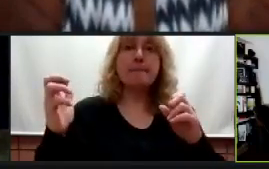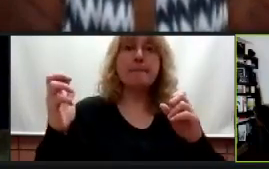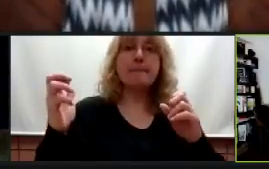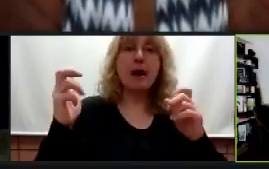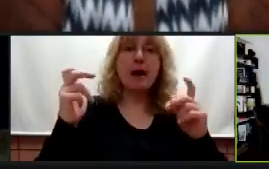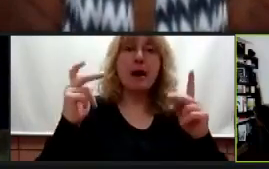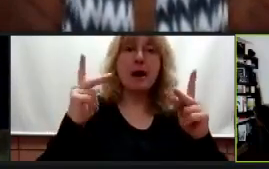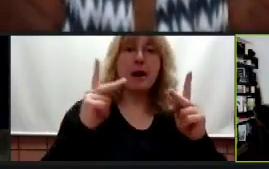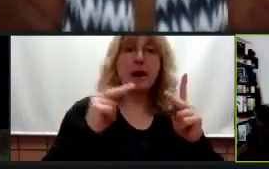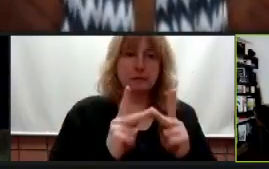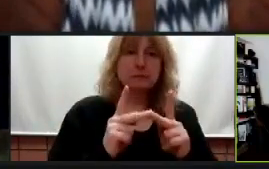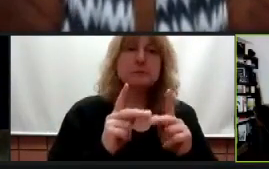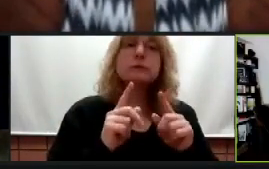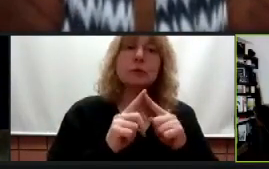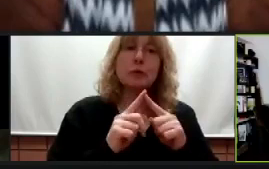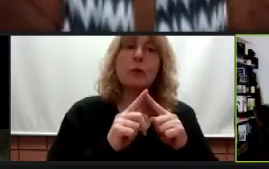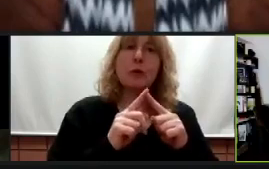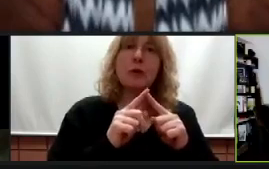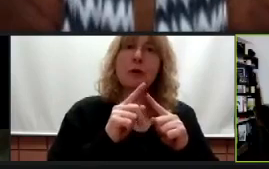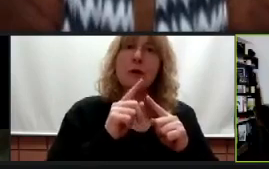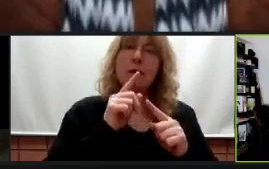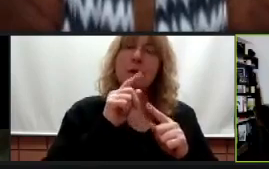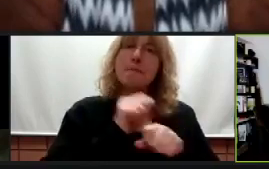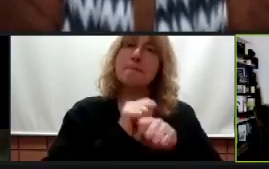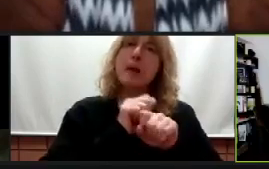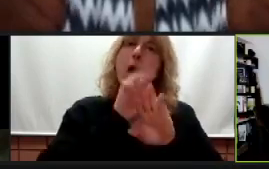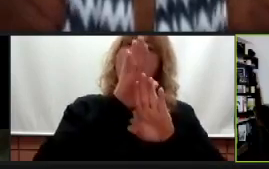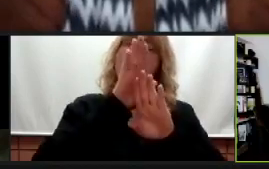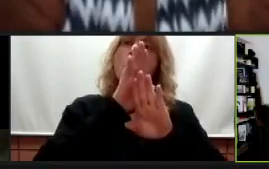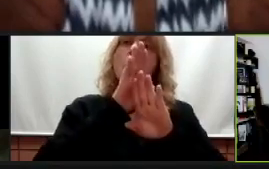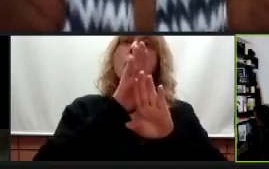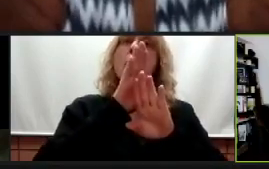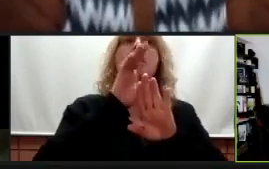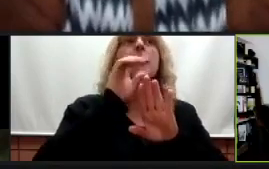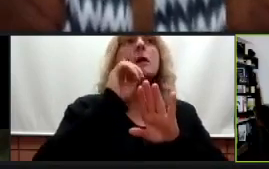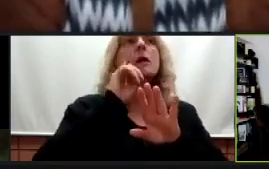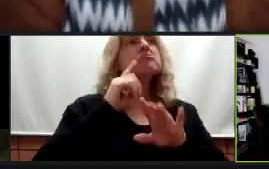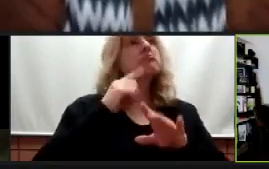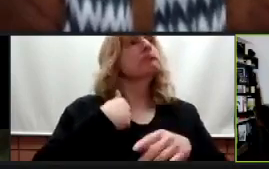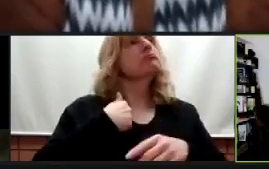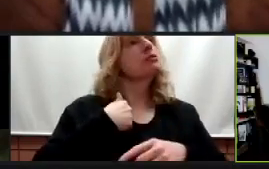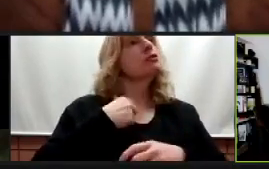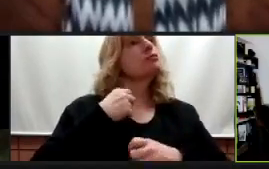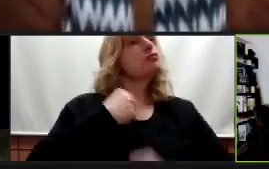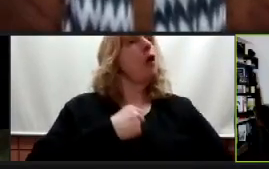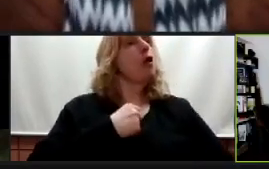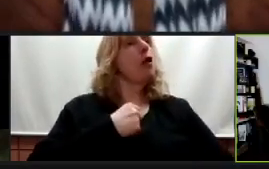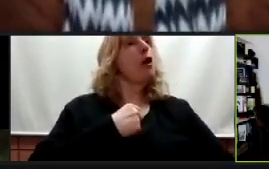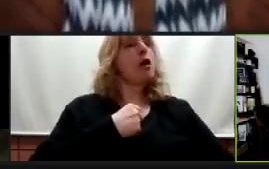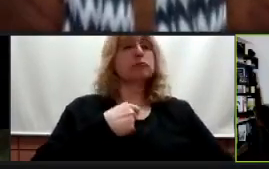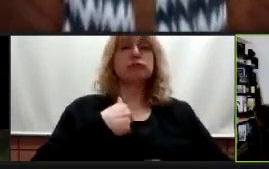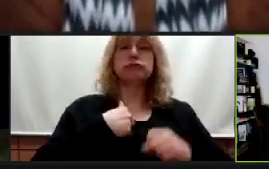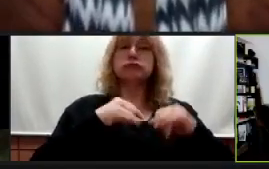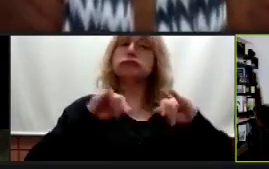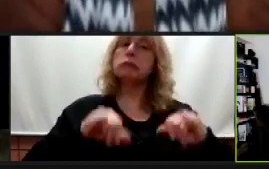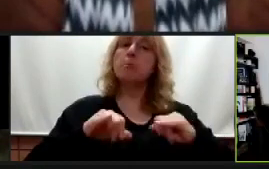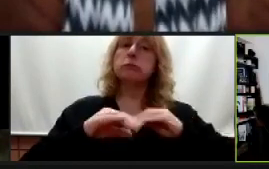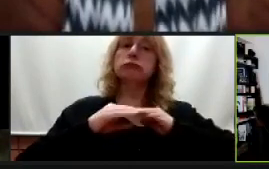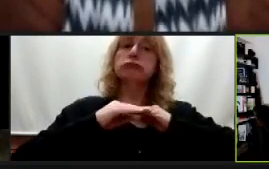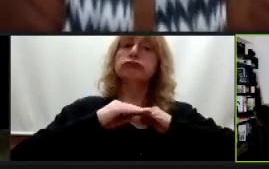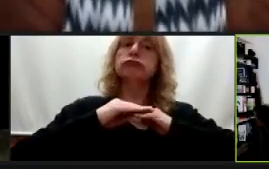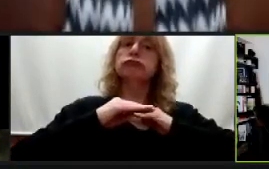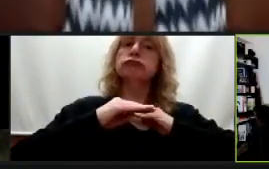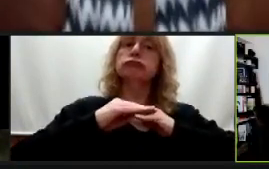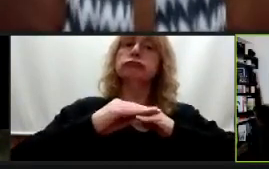where we can remember, as inspired by the mountain, we are strong, we are stable, we